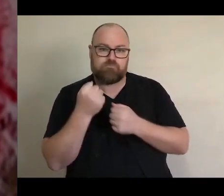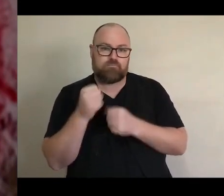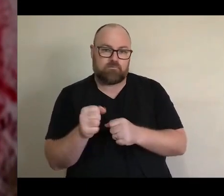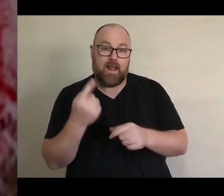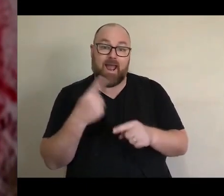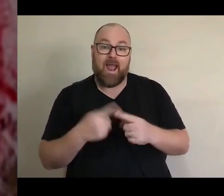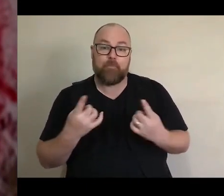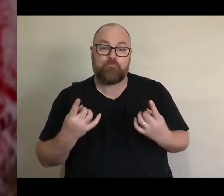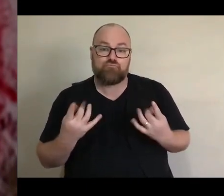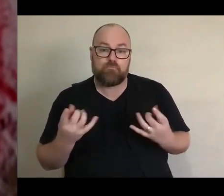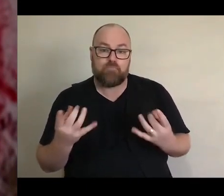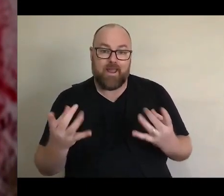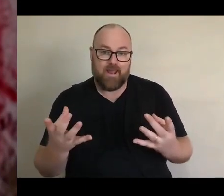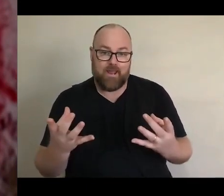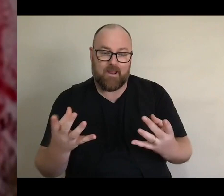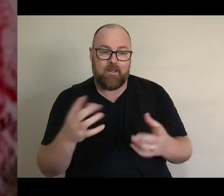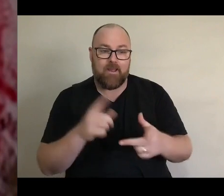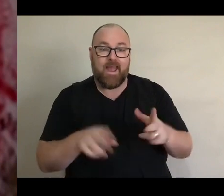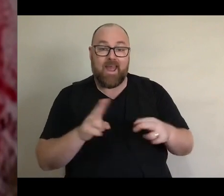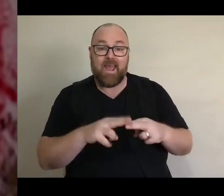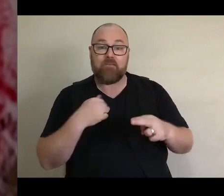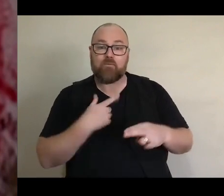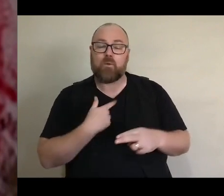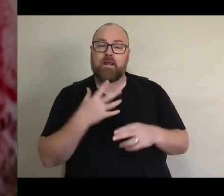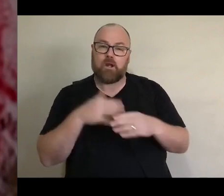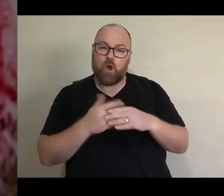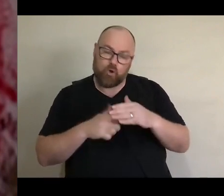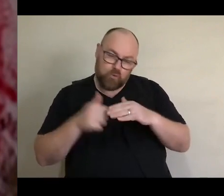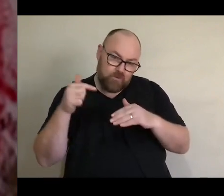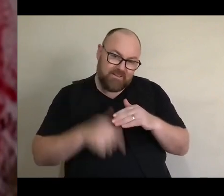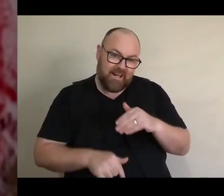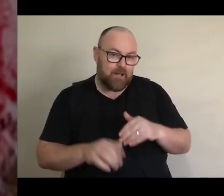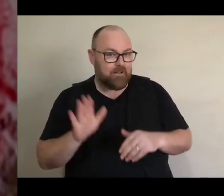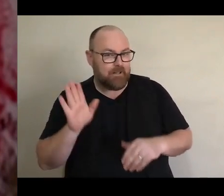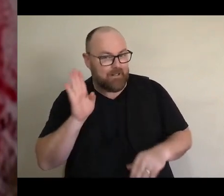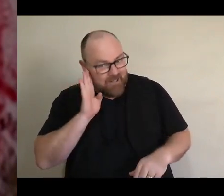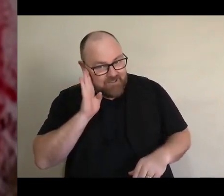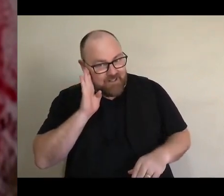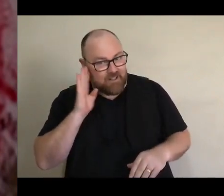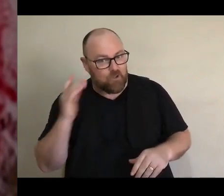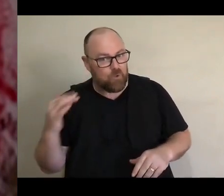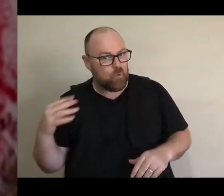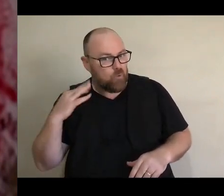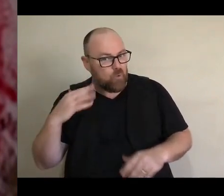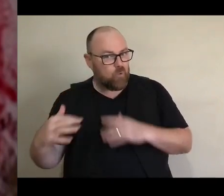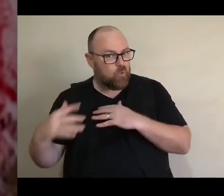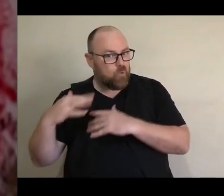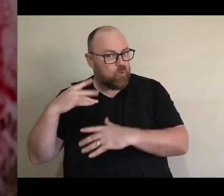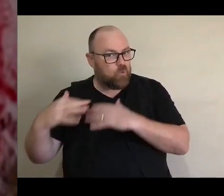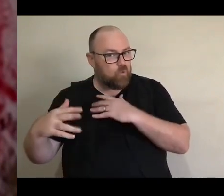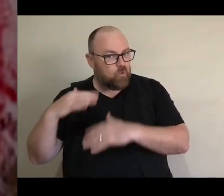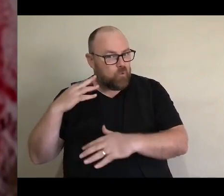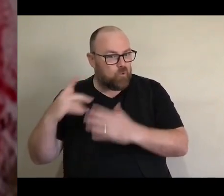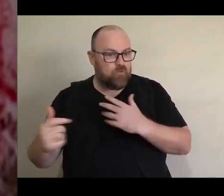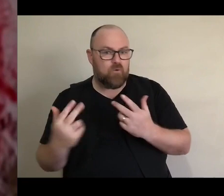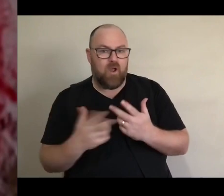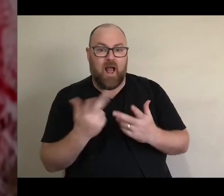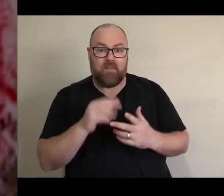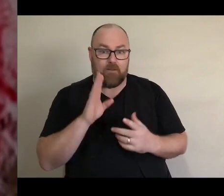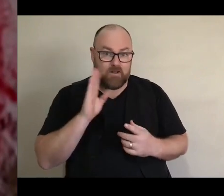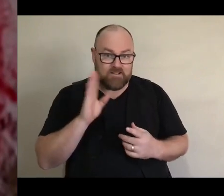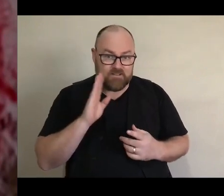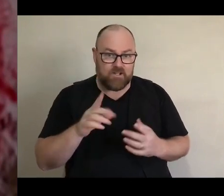we listen, if we go to that deep listening that has been echoed throughout Hetty Perkins and